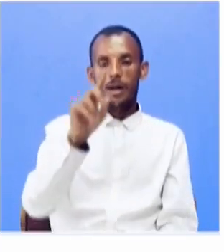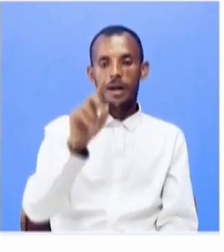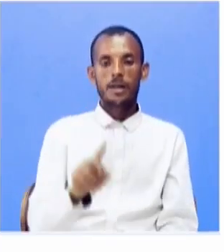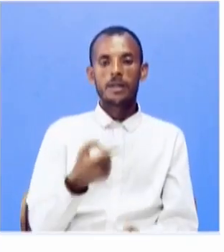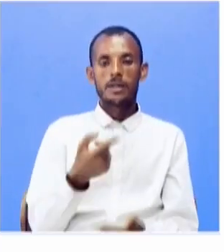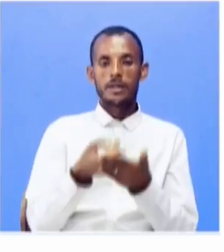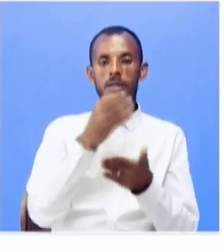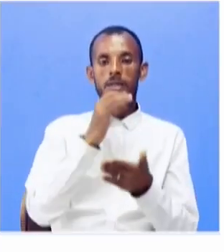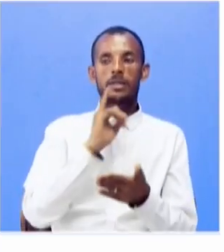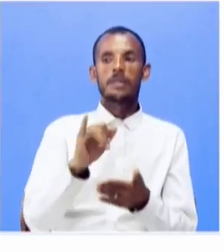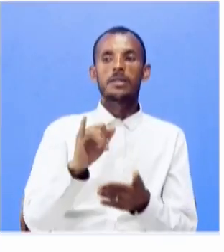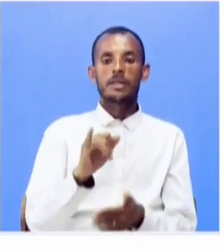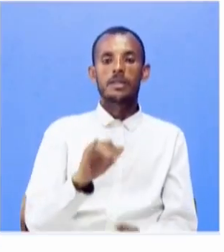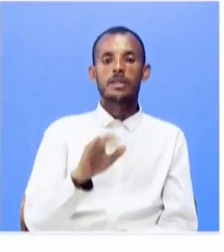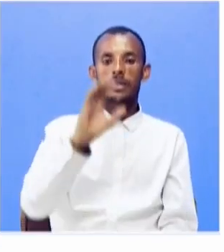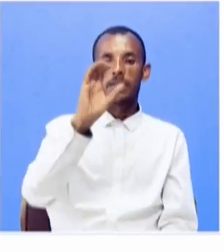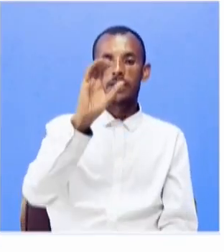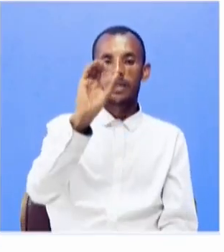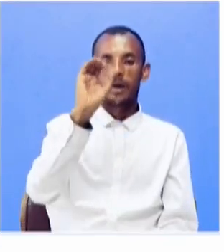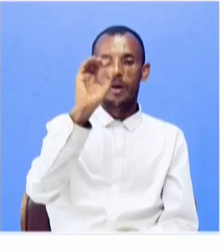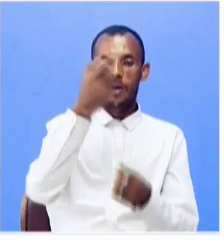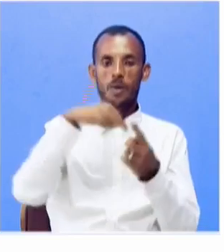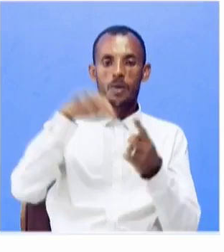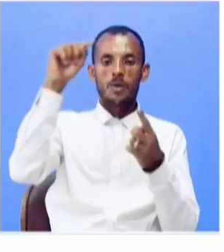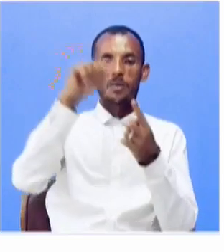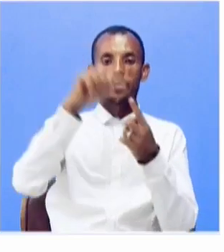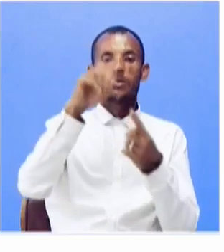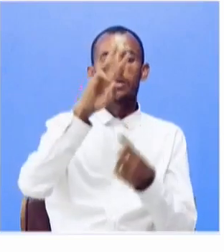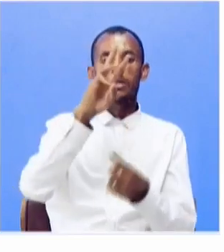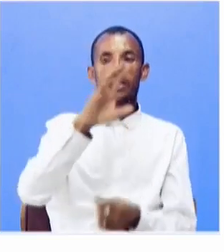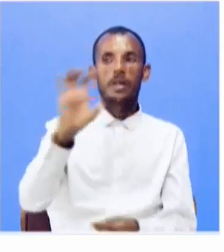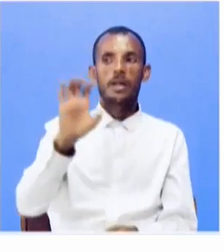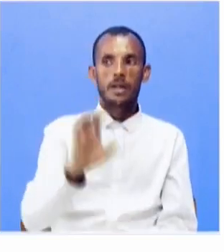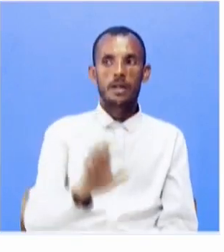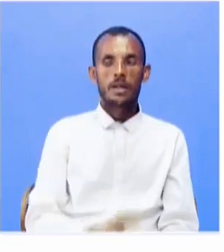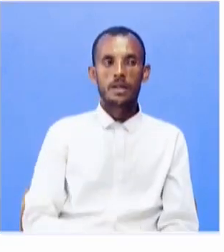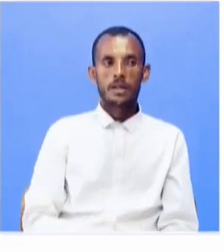for interval 0 to 600. For this,